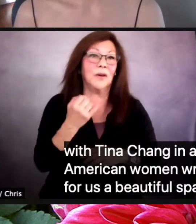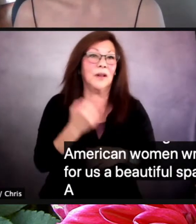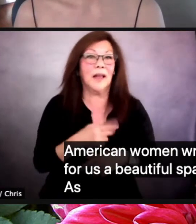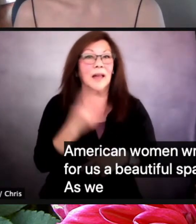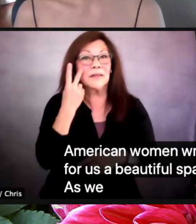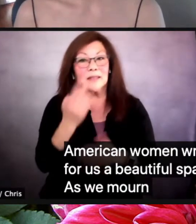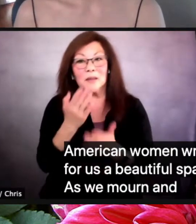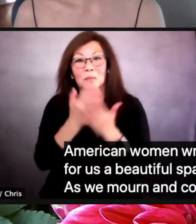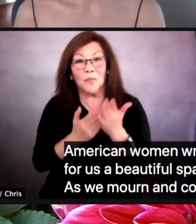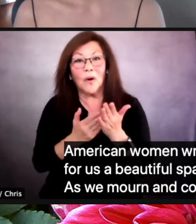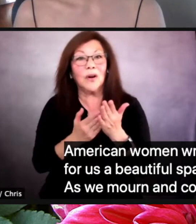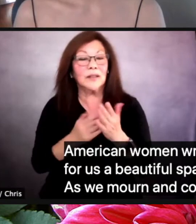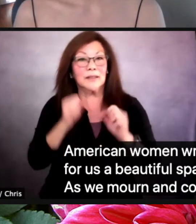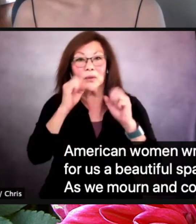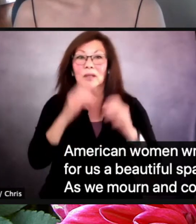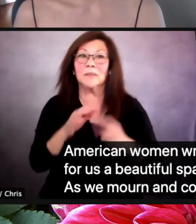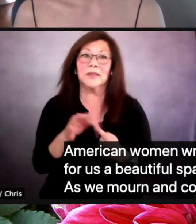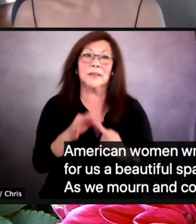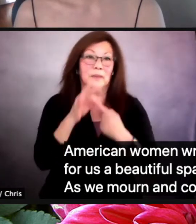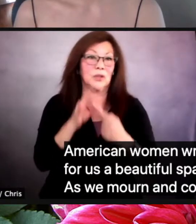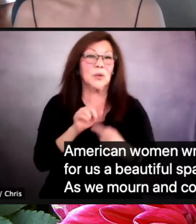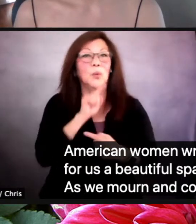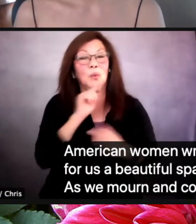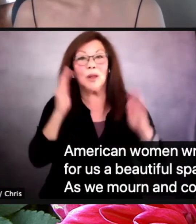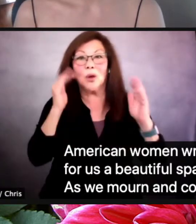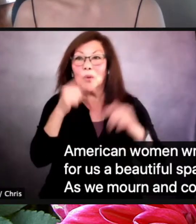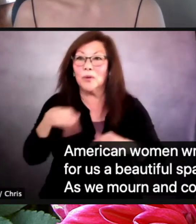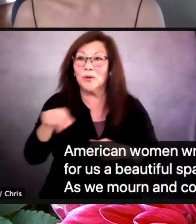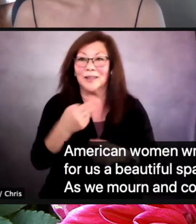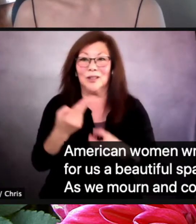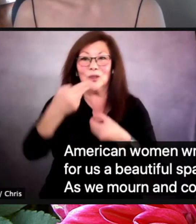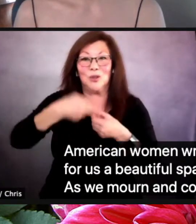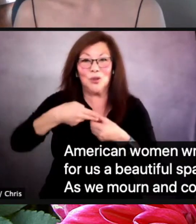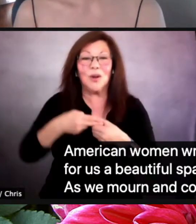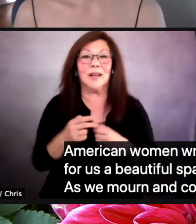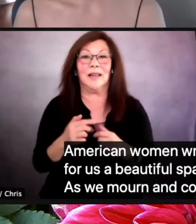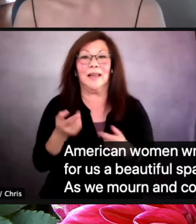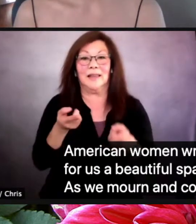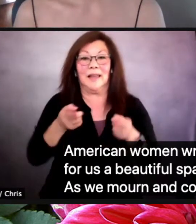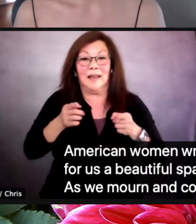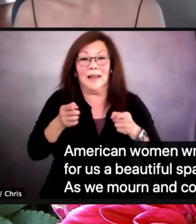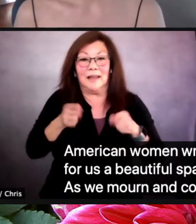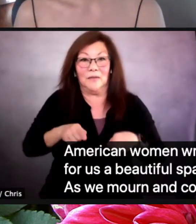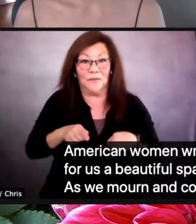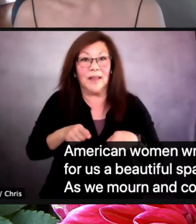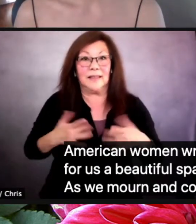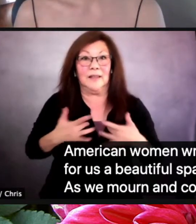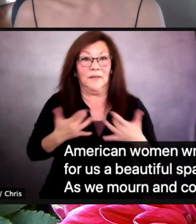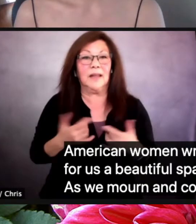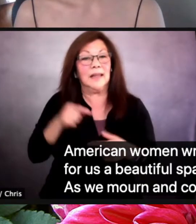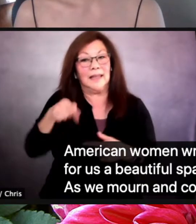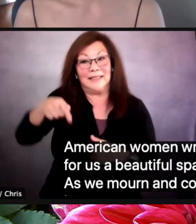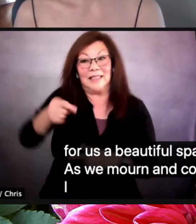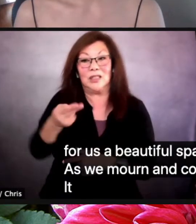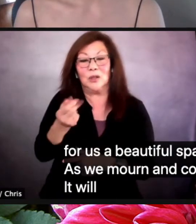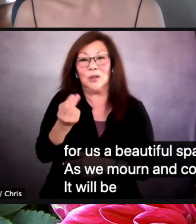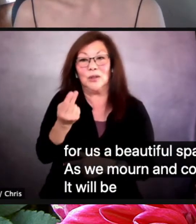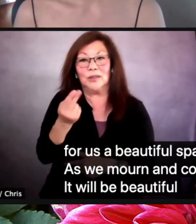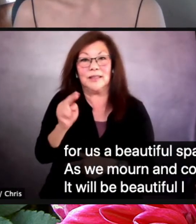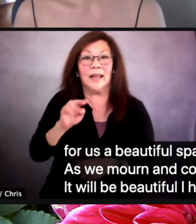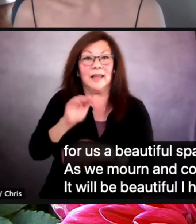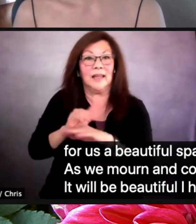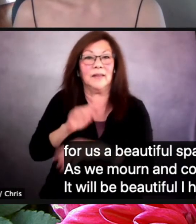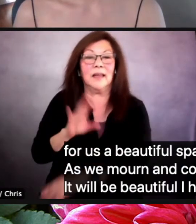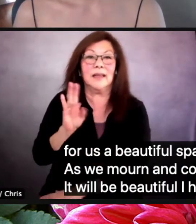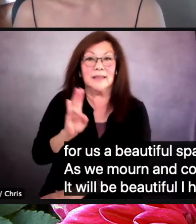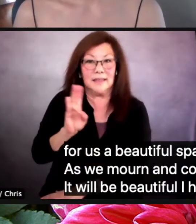portions of it is incredibly special, and I really hope you can join us at that event. Again, that is this Thursday evening, 7 p.m.